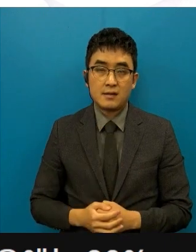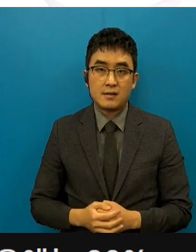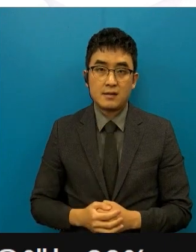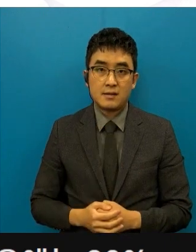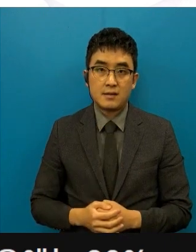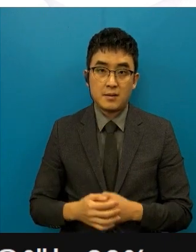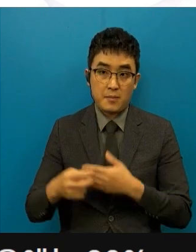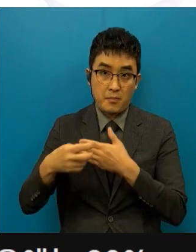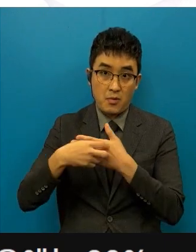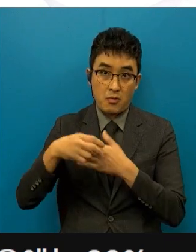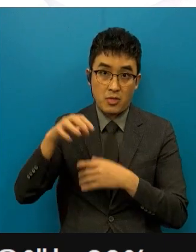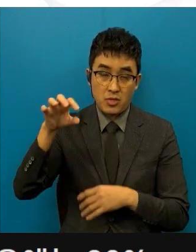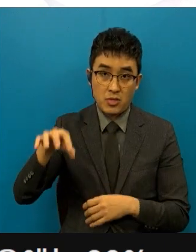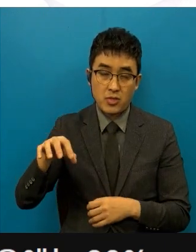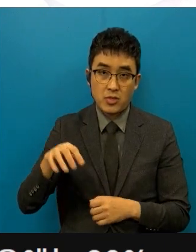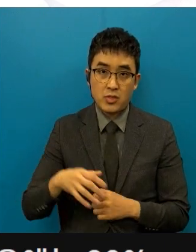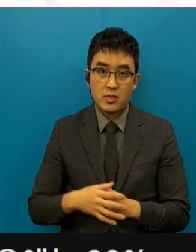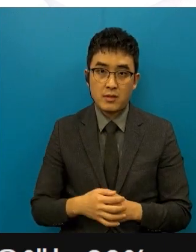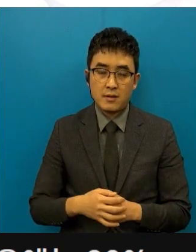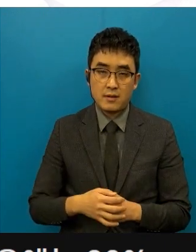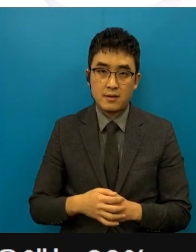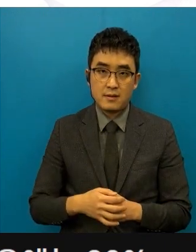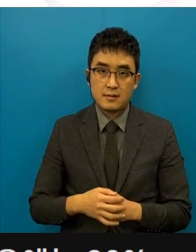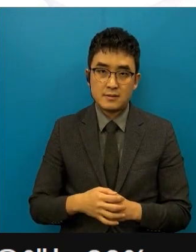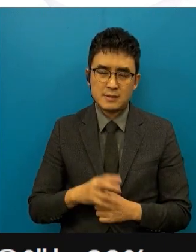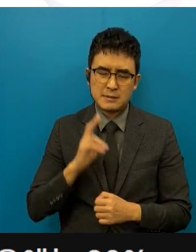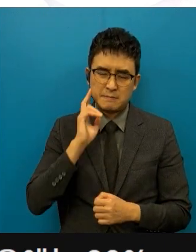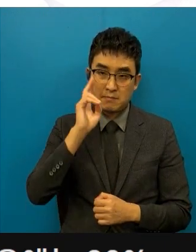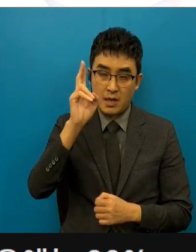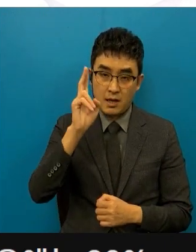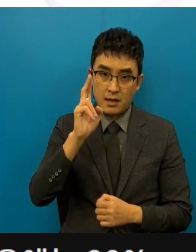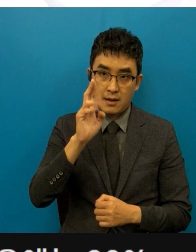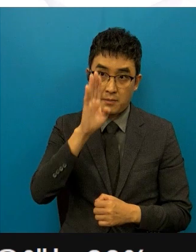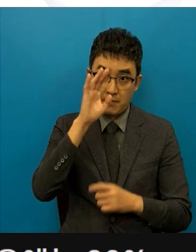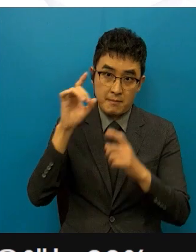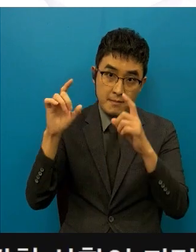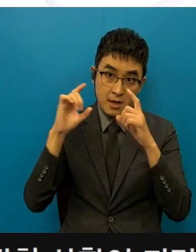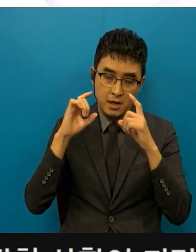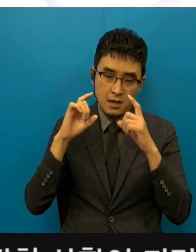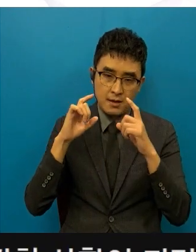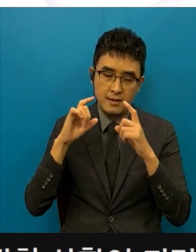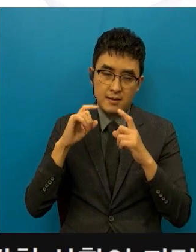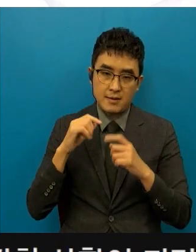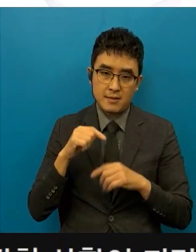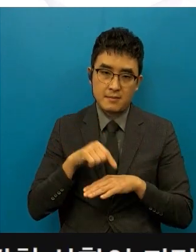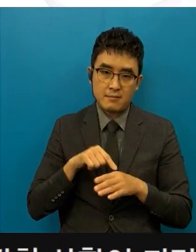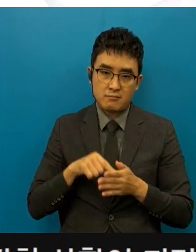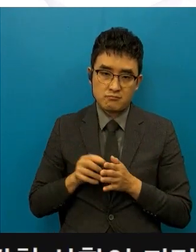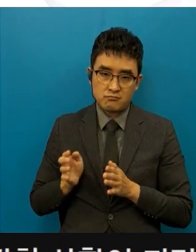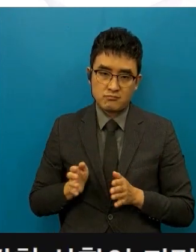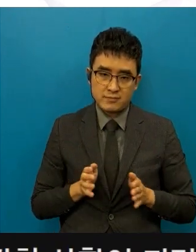move, people to home, in order to wait for death, rather than,